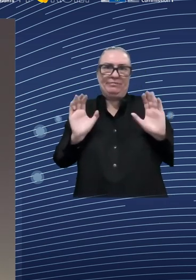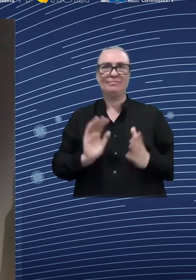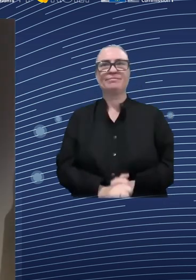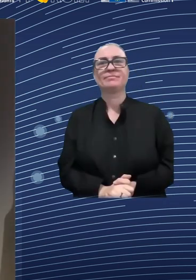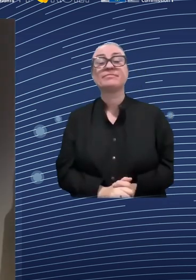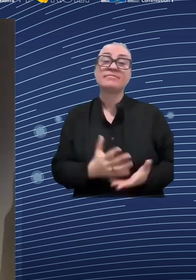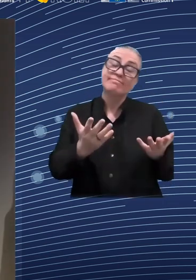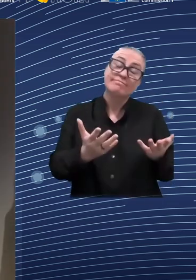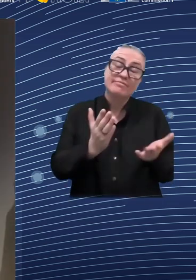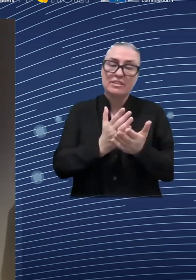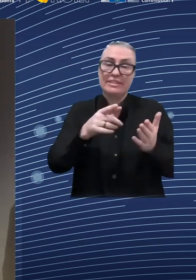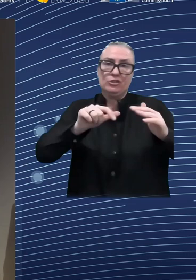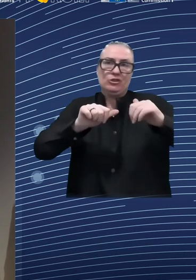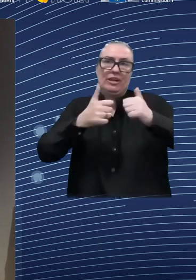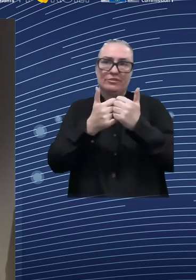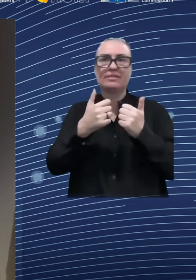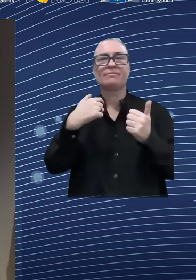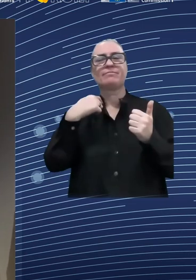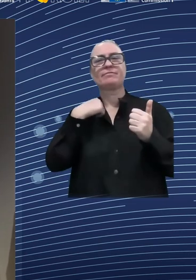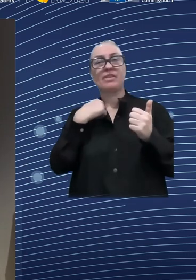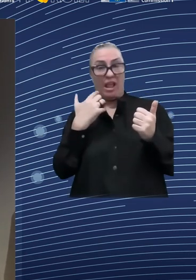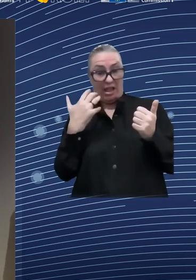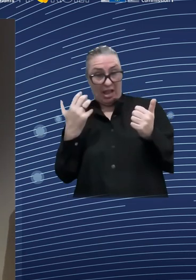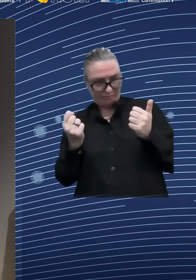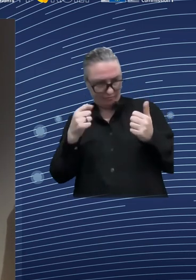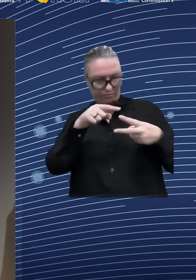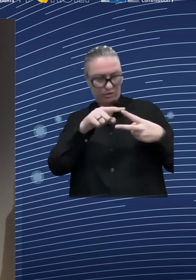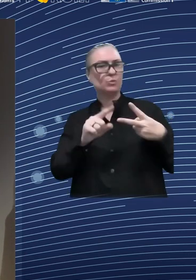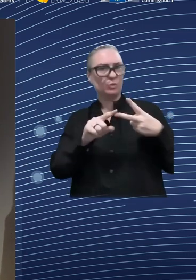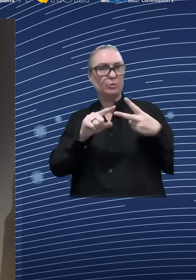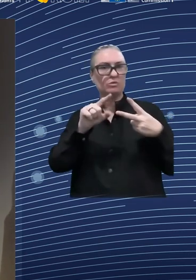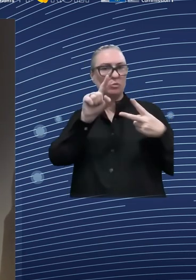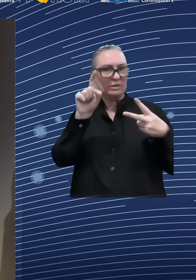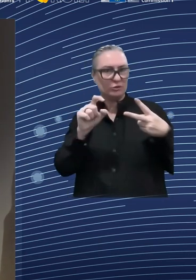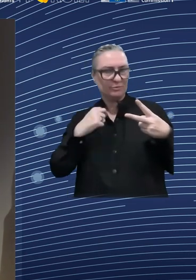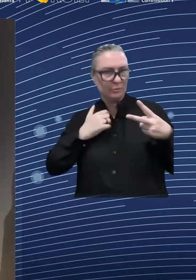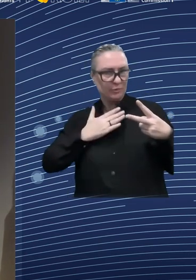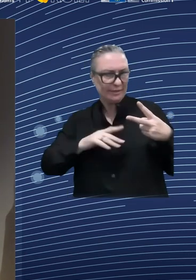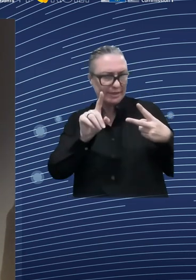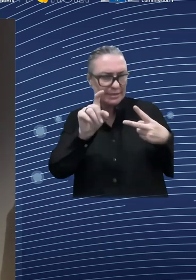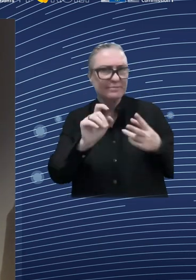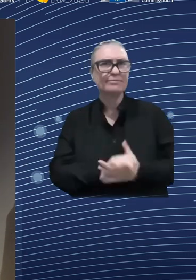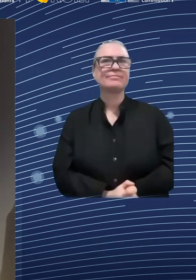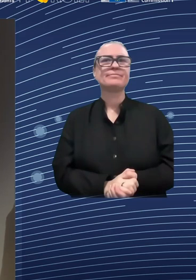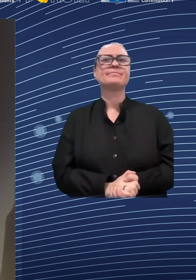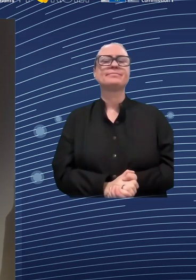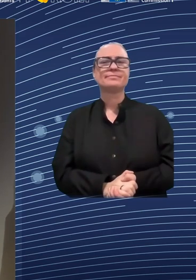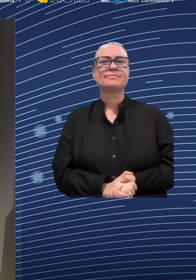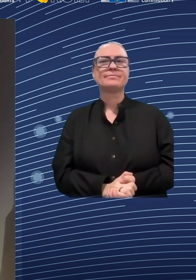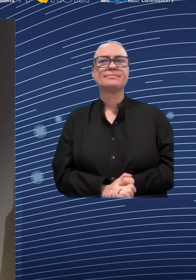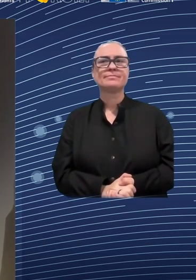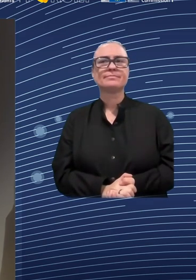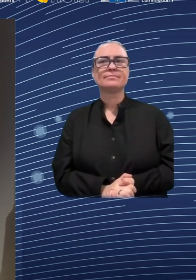one. It's not specifically to a particular panelist, but any of you feel free to jump in. Do you see a